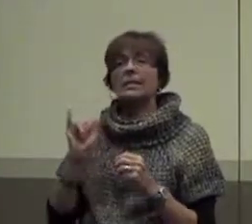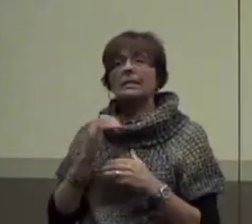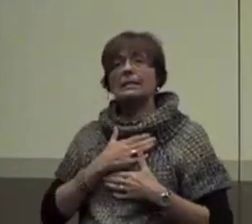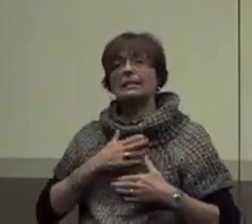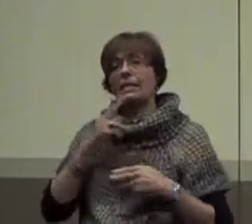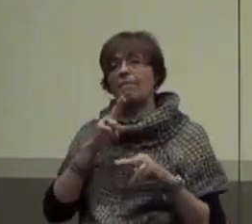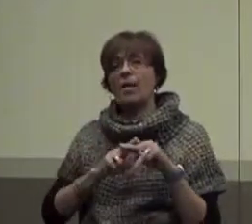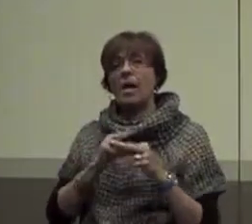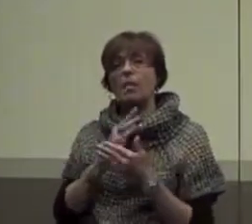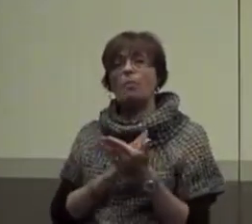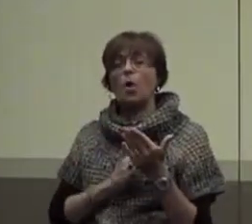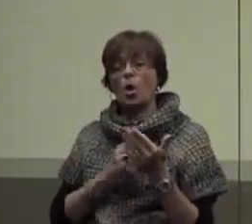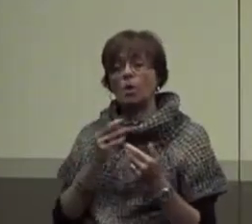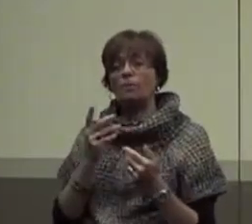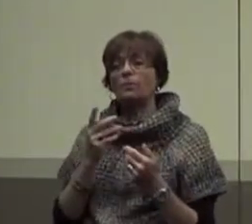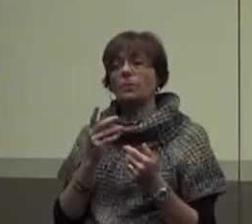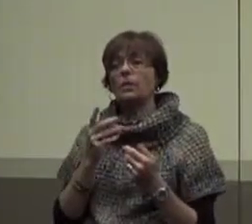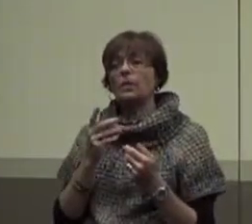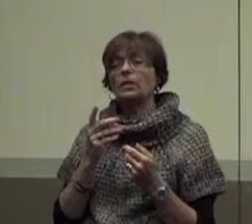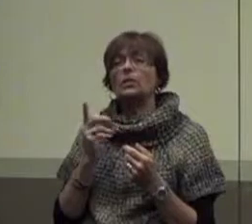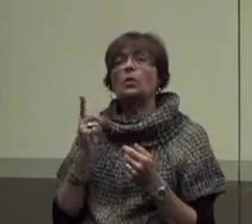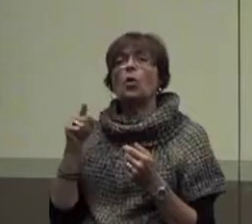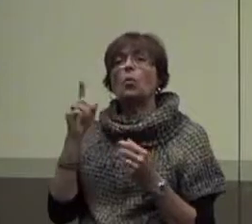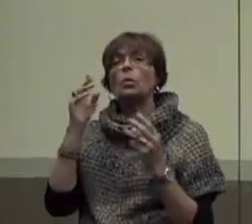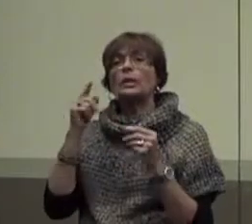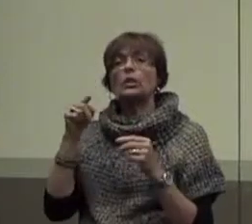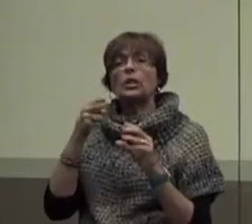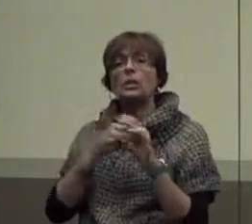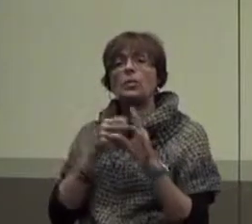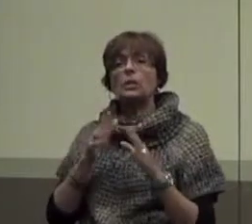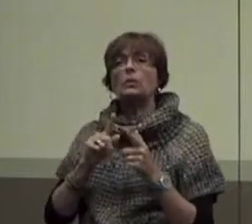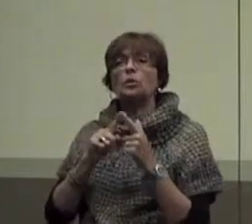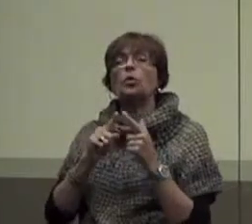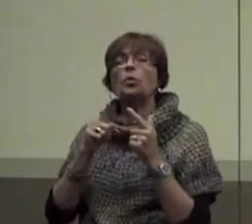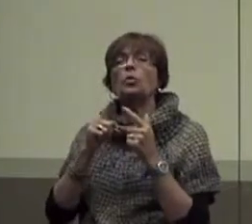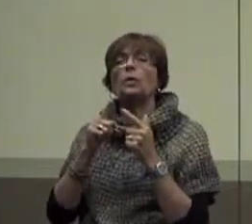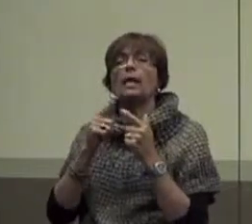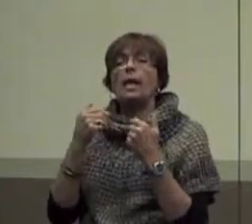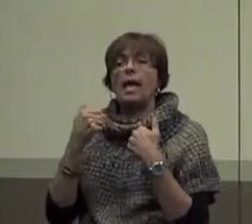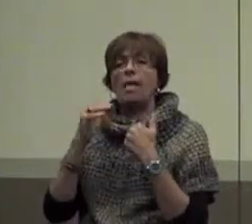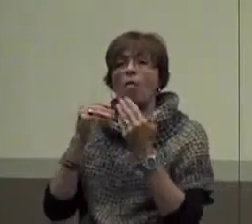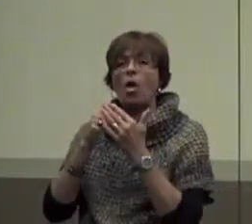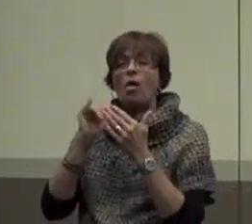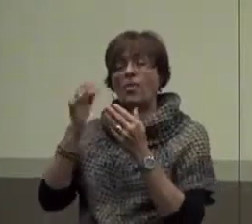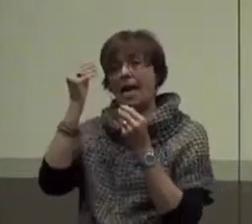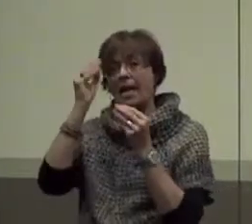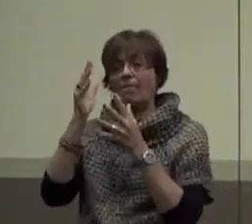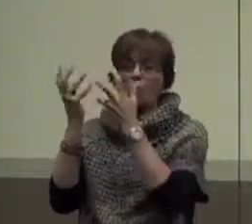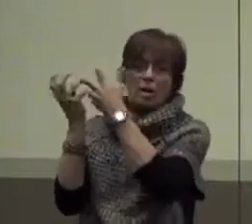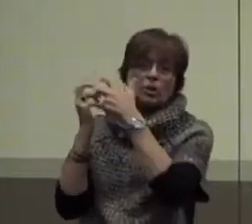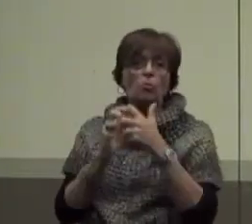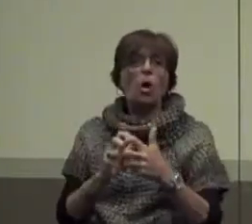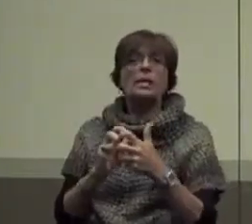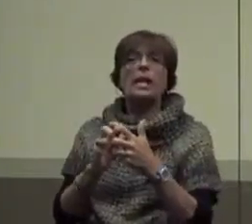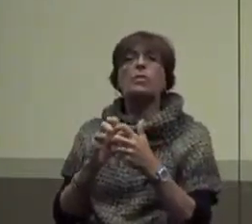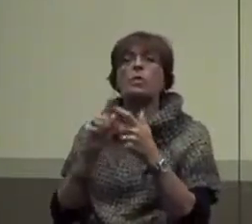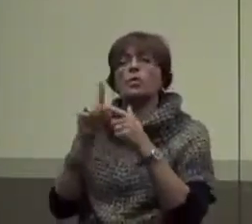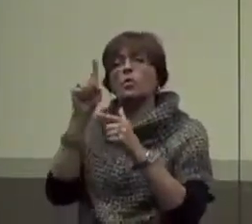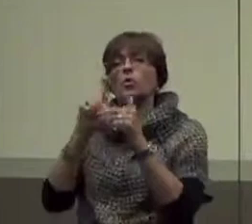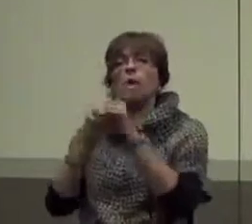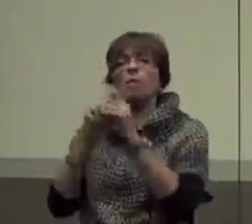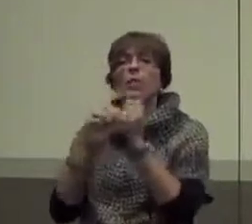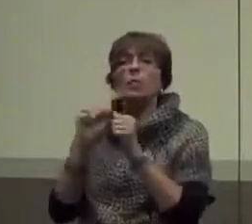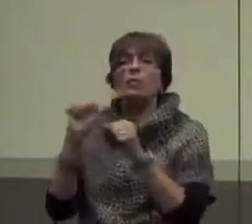part. So now we're teaching the participants to bring all that information together to then come up with